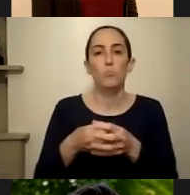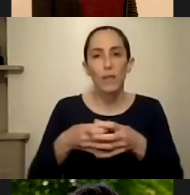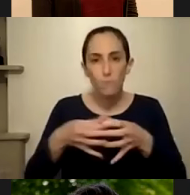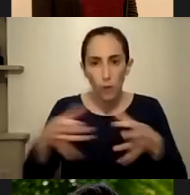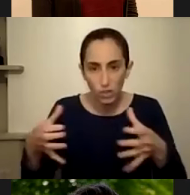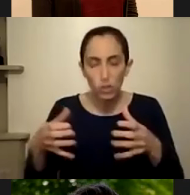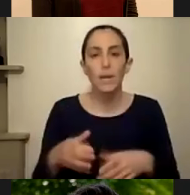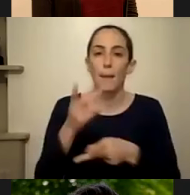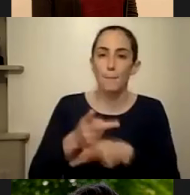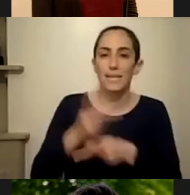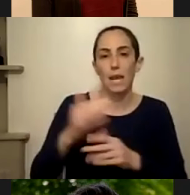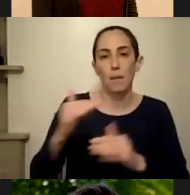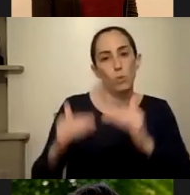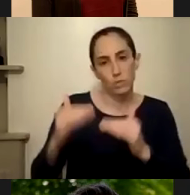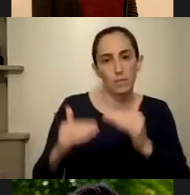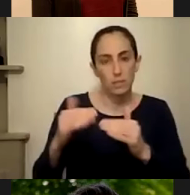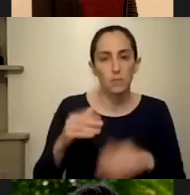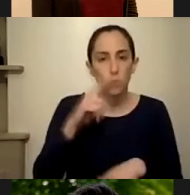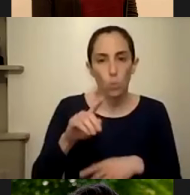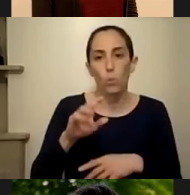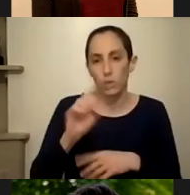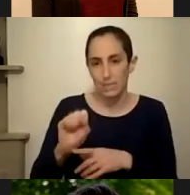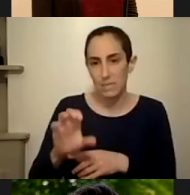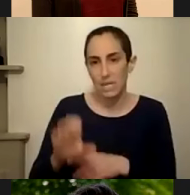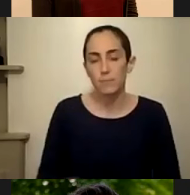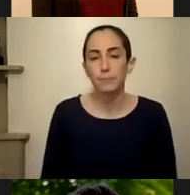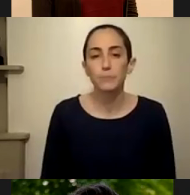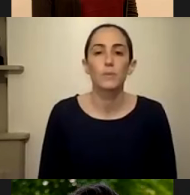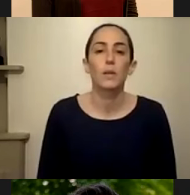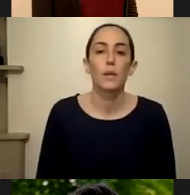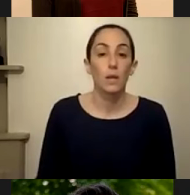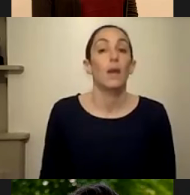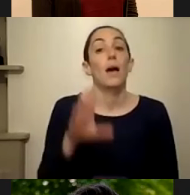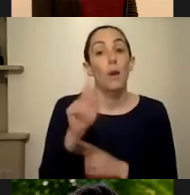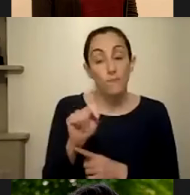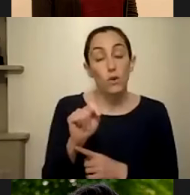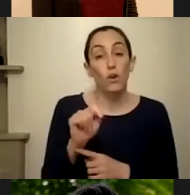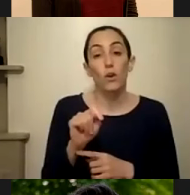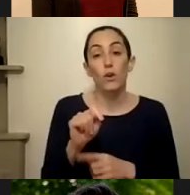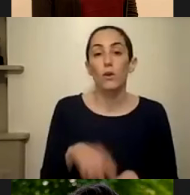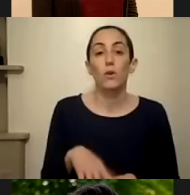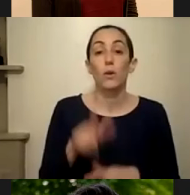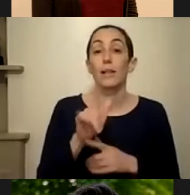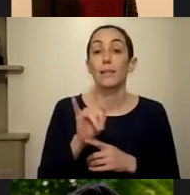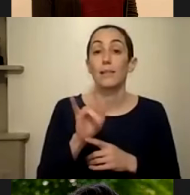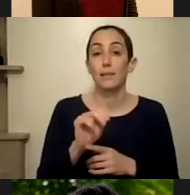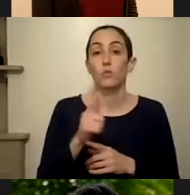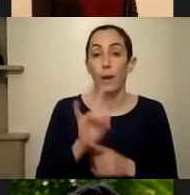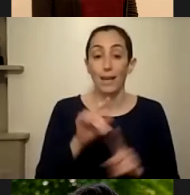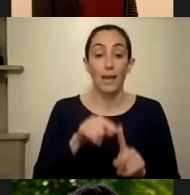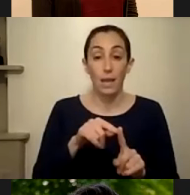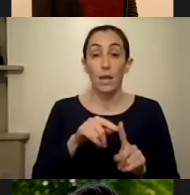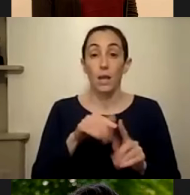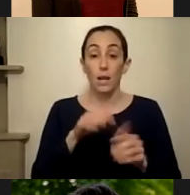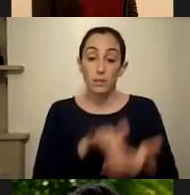homeostasis of stem cells. However, the study of LIN28 in the